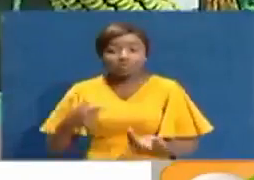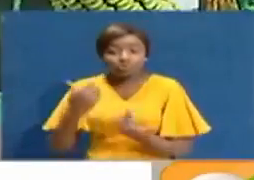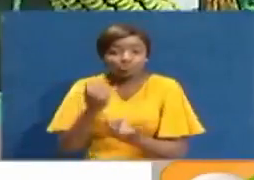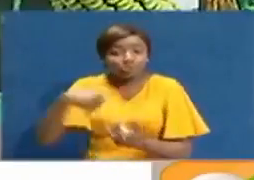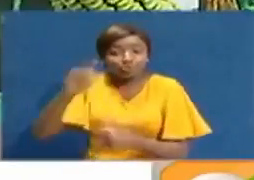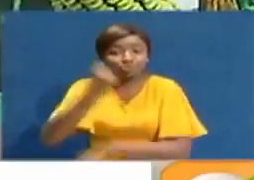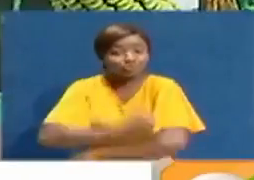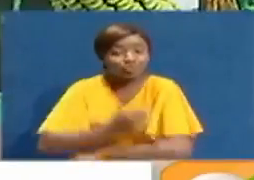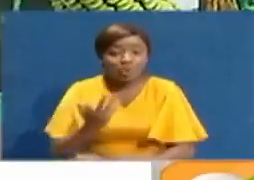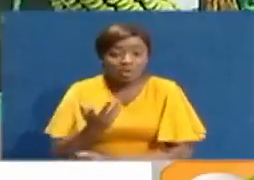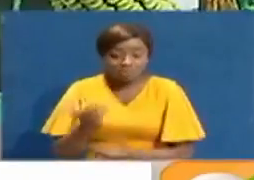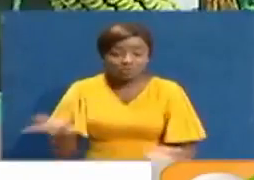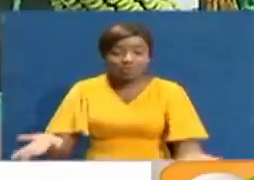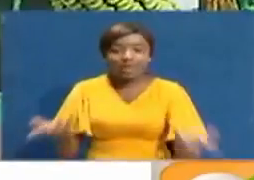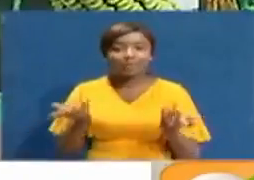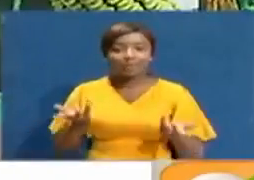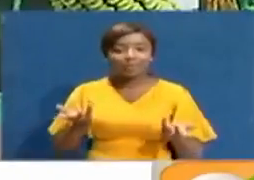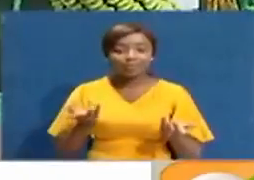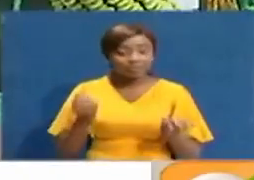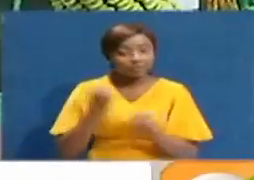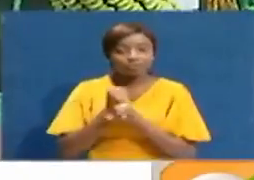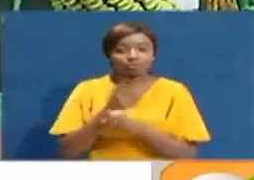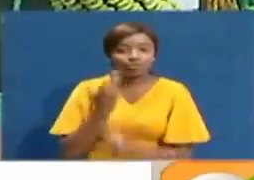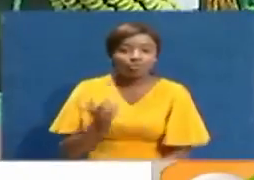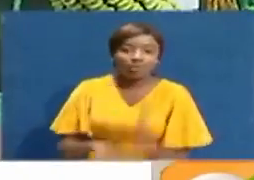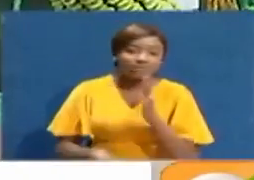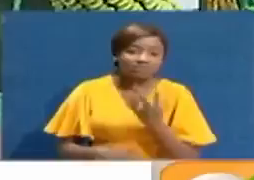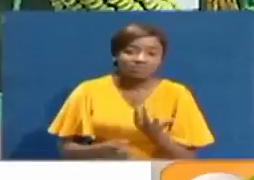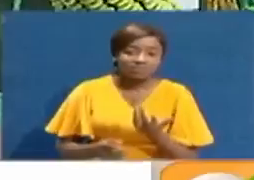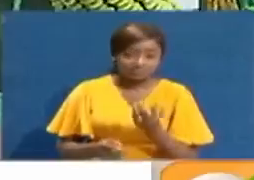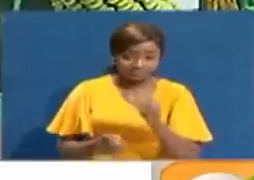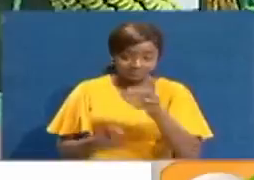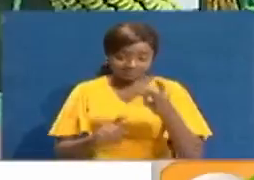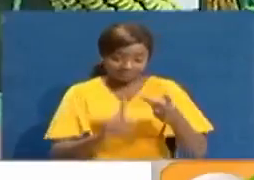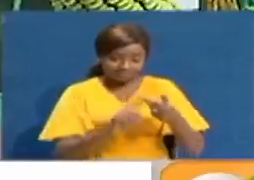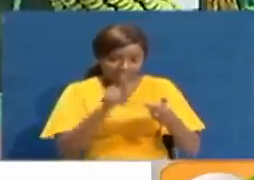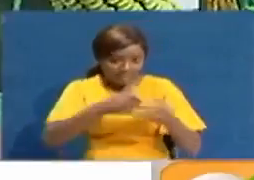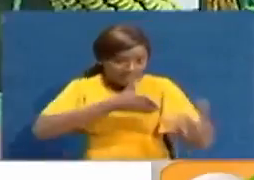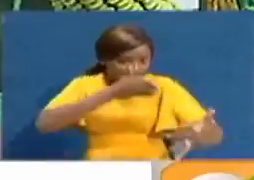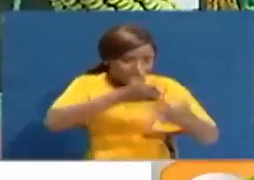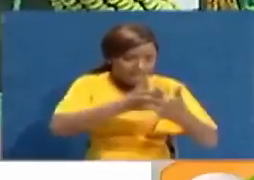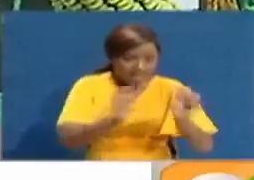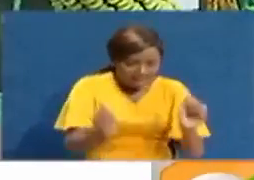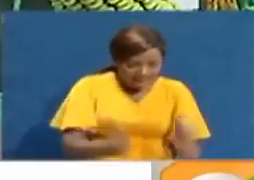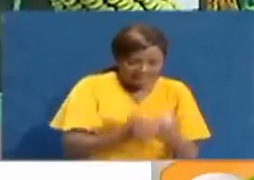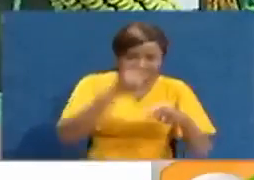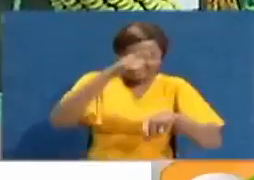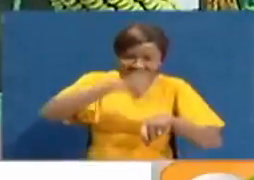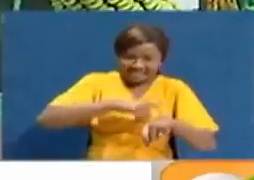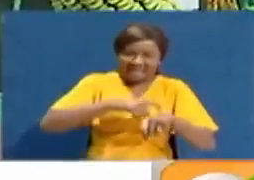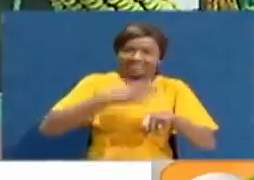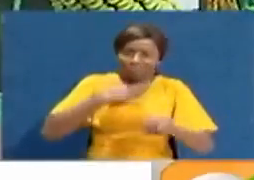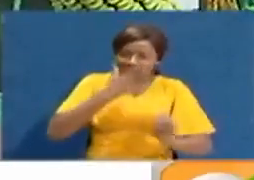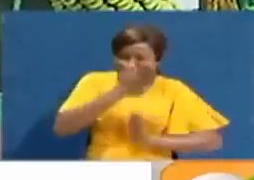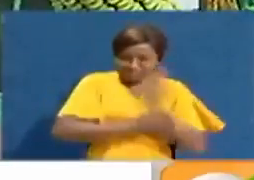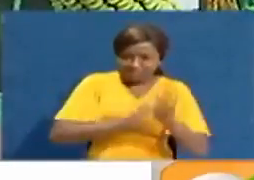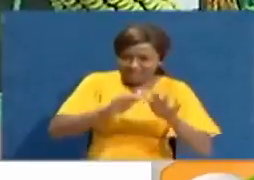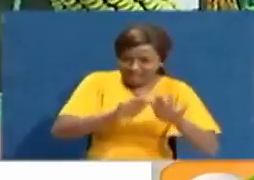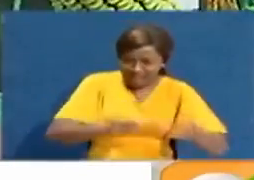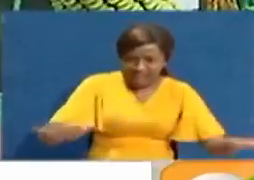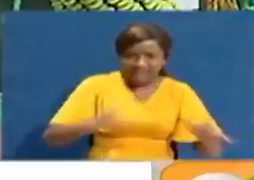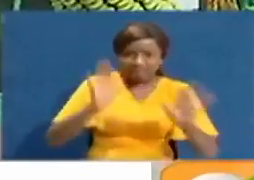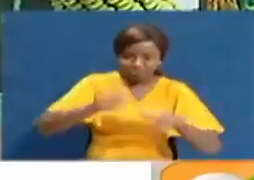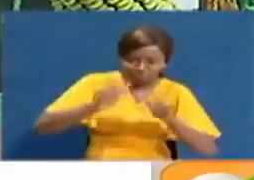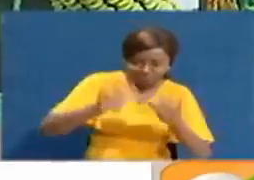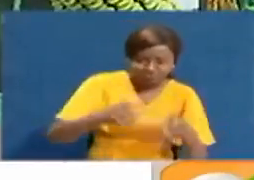school. Now what are they to do? Also, because this ban came just as they were already beginning to prepare their land and